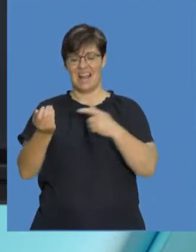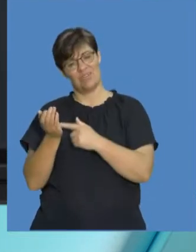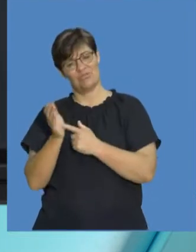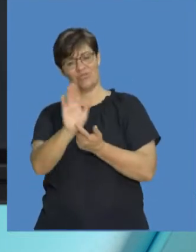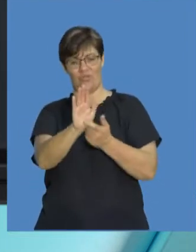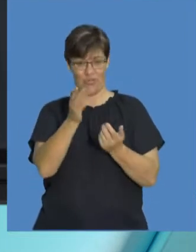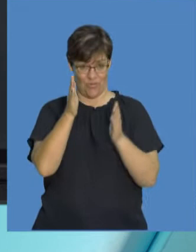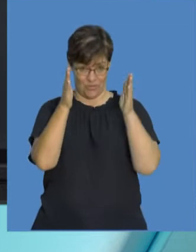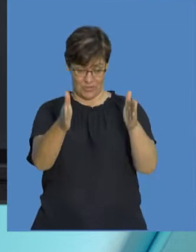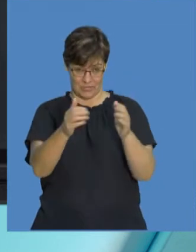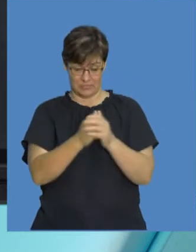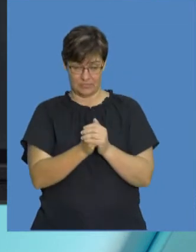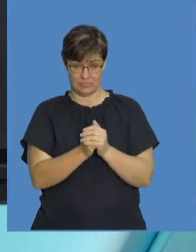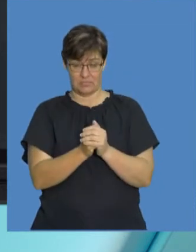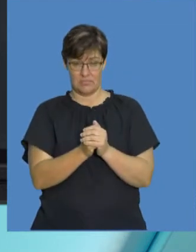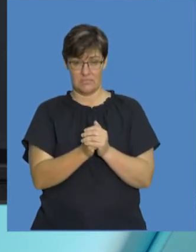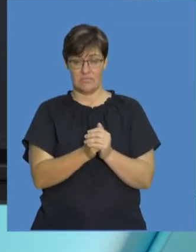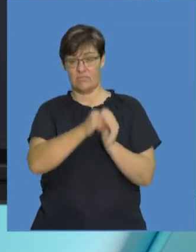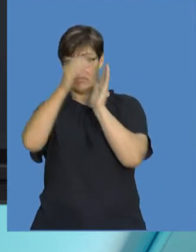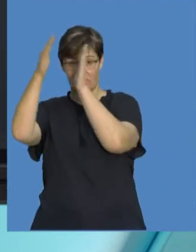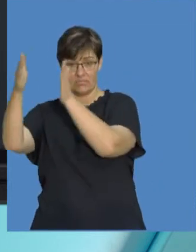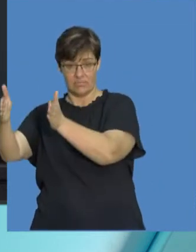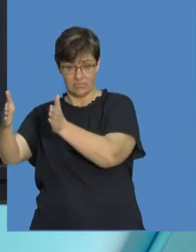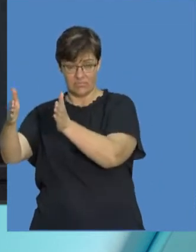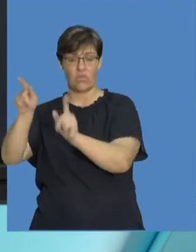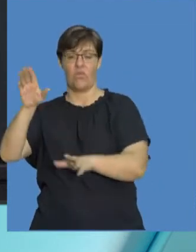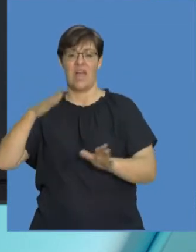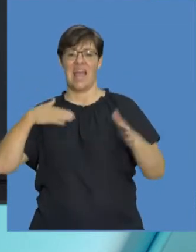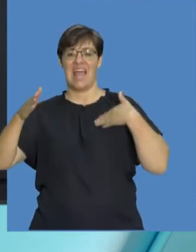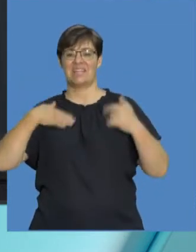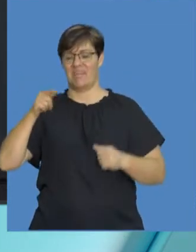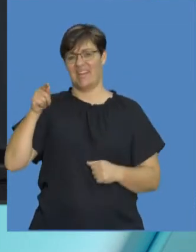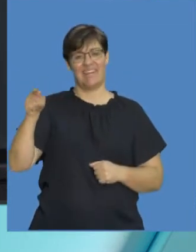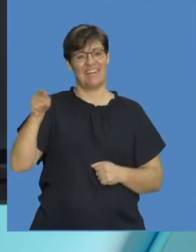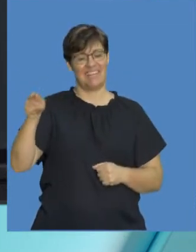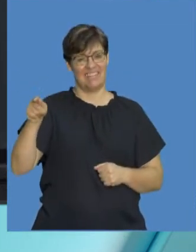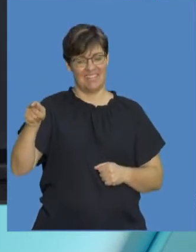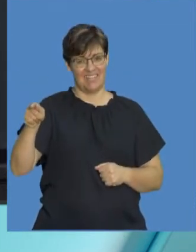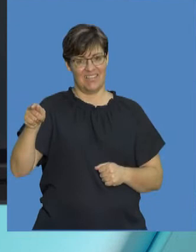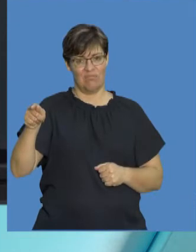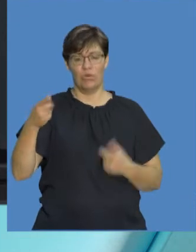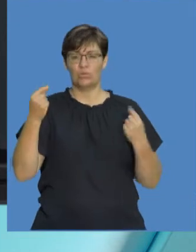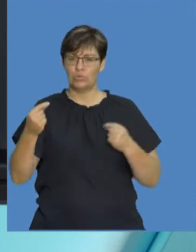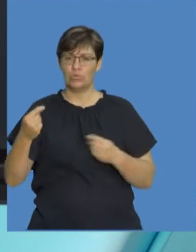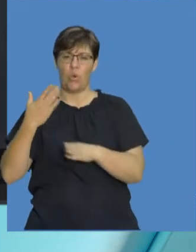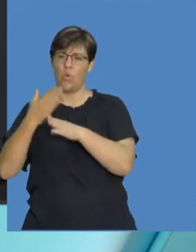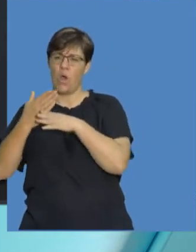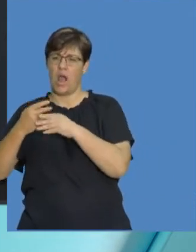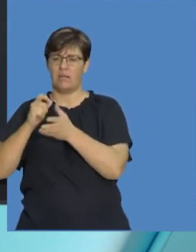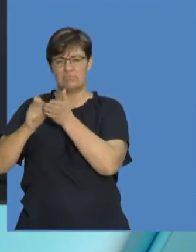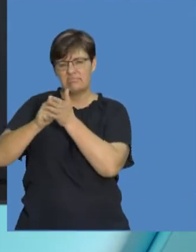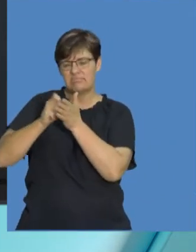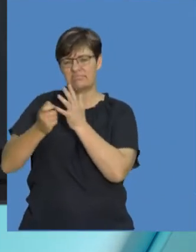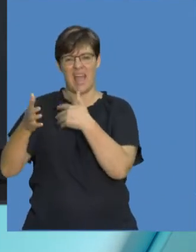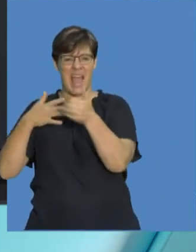are displaying your items and selling your finished goods. And the third component of the premises would be your